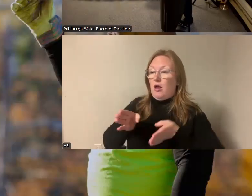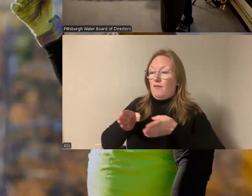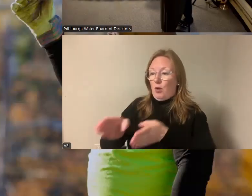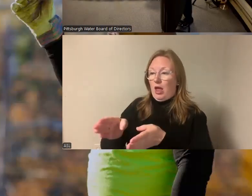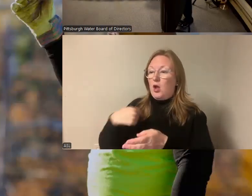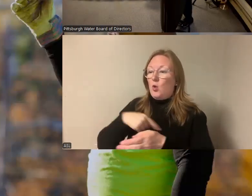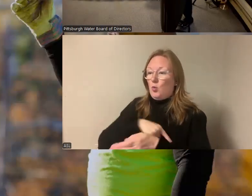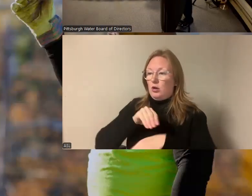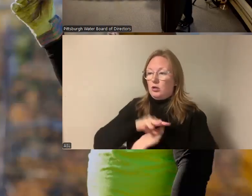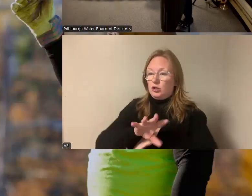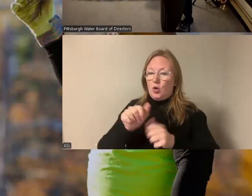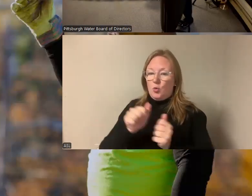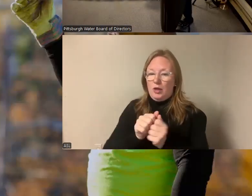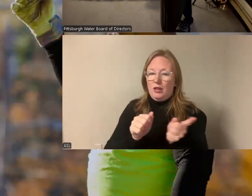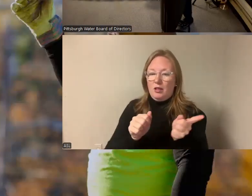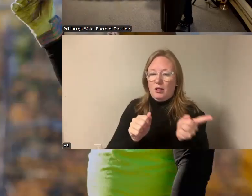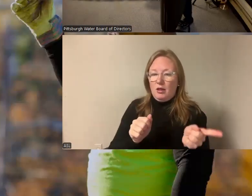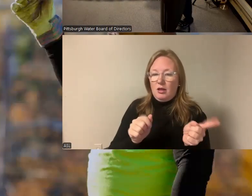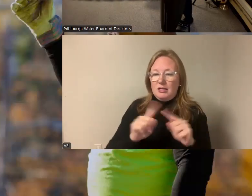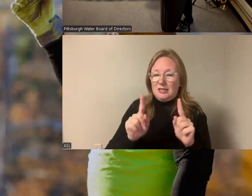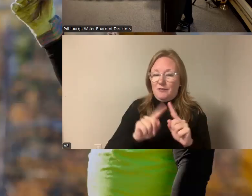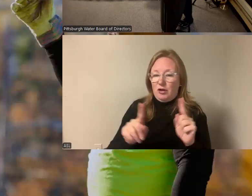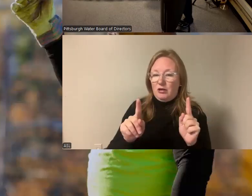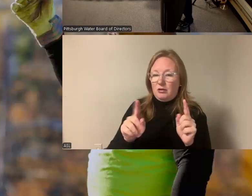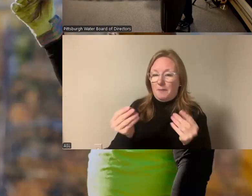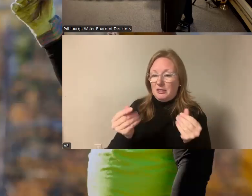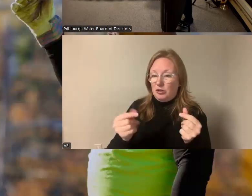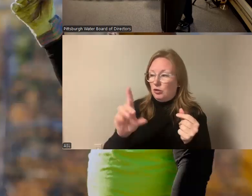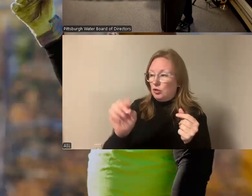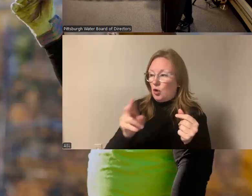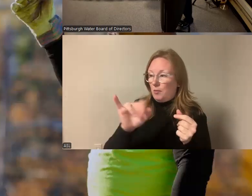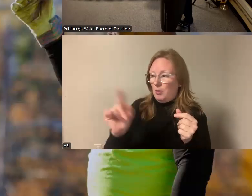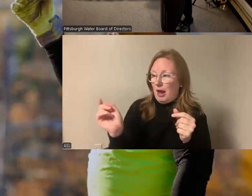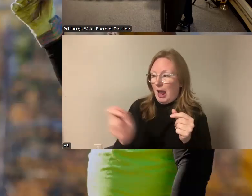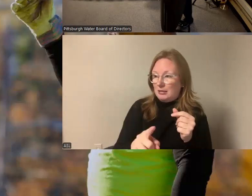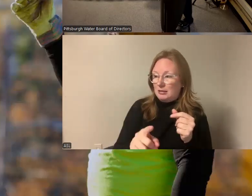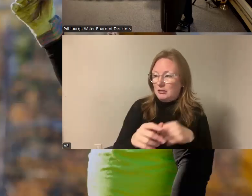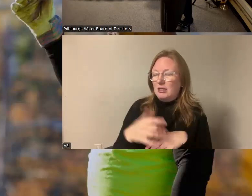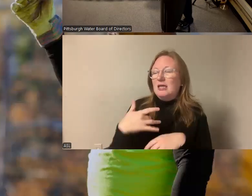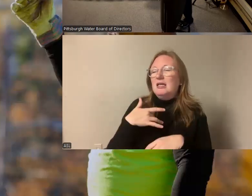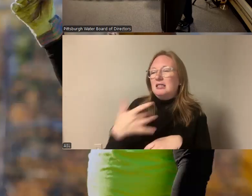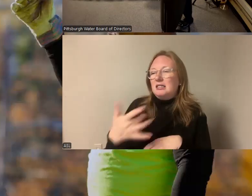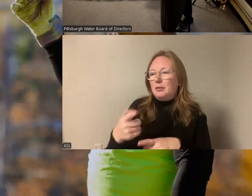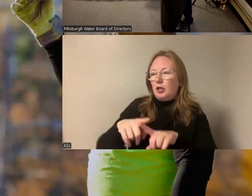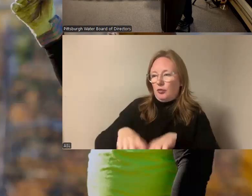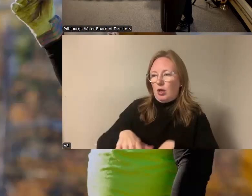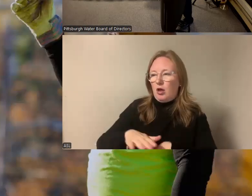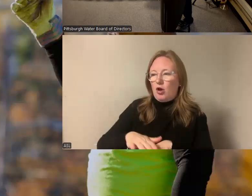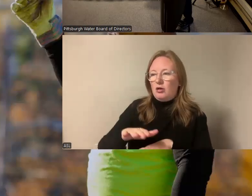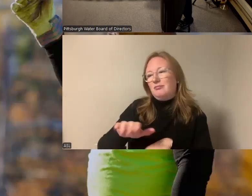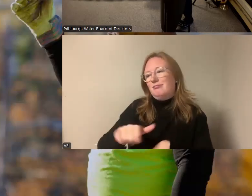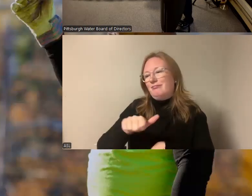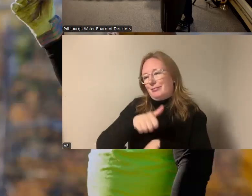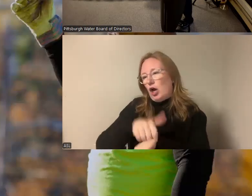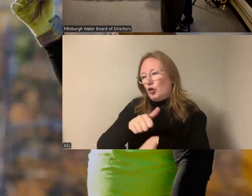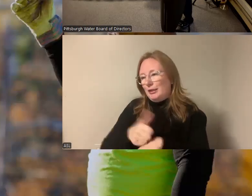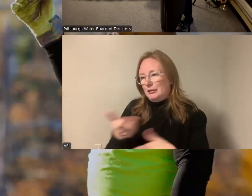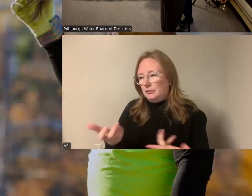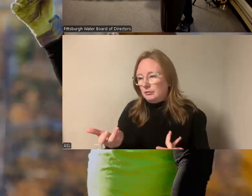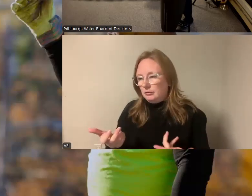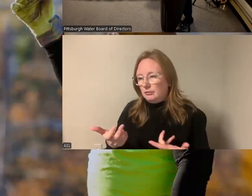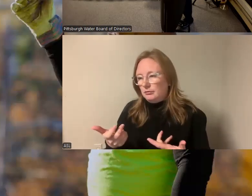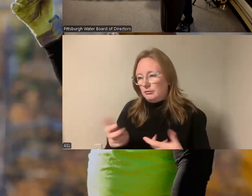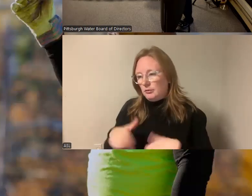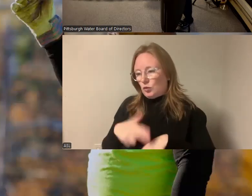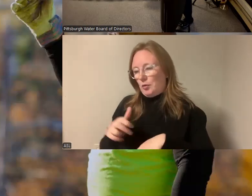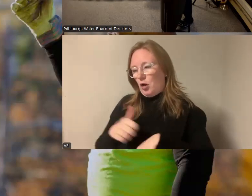consult with DOMI if there are different materials. We tend to rely on standard concrete